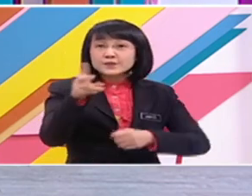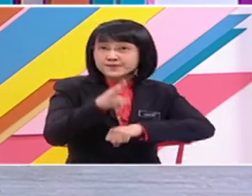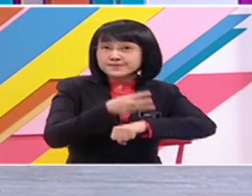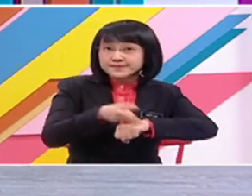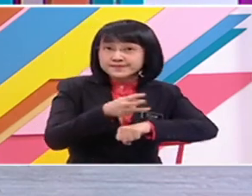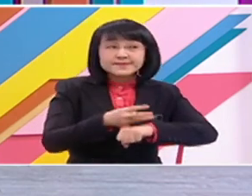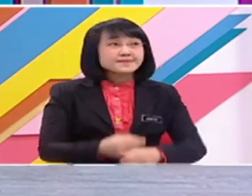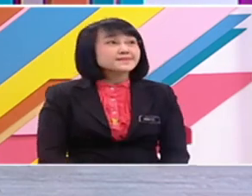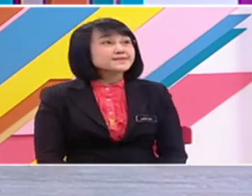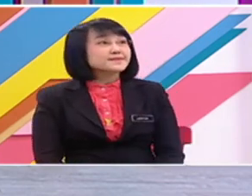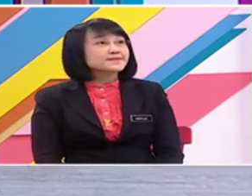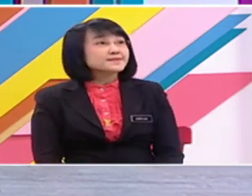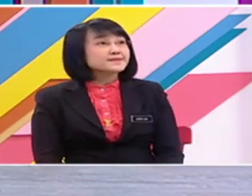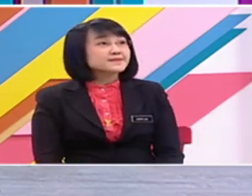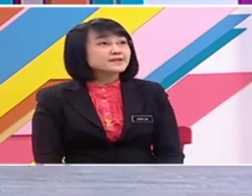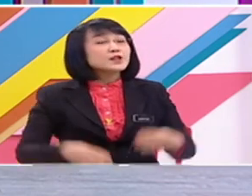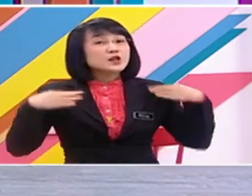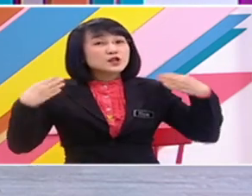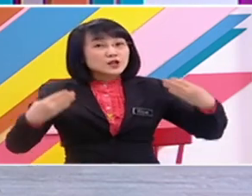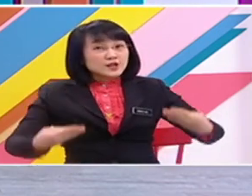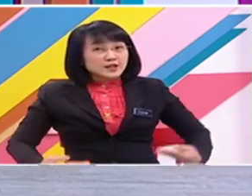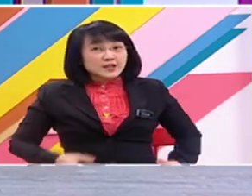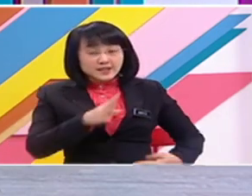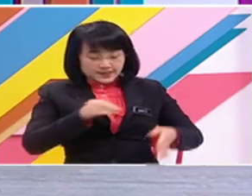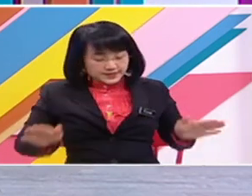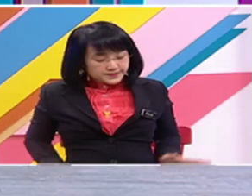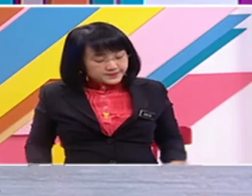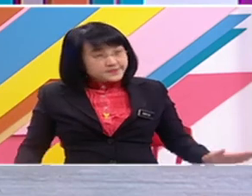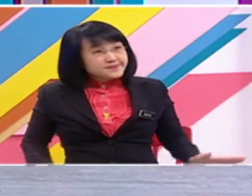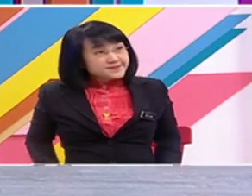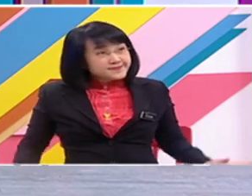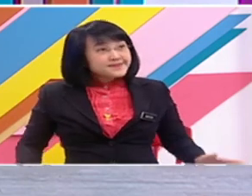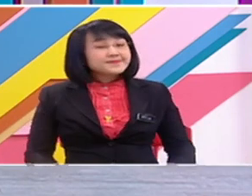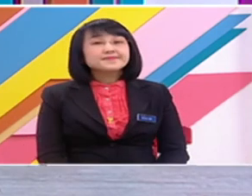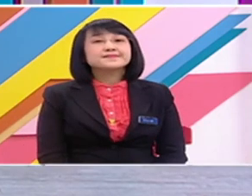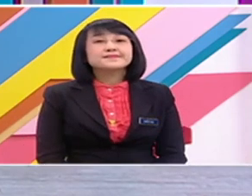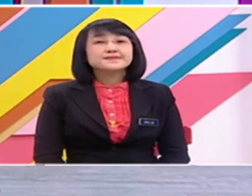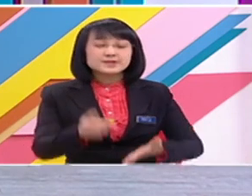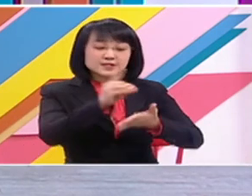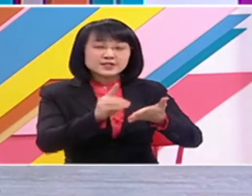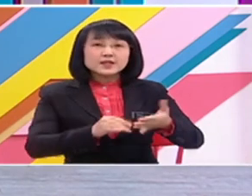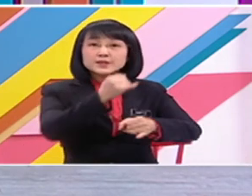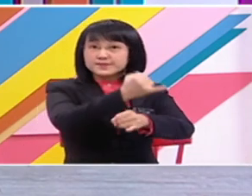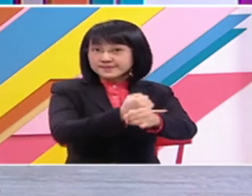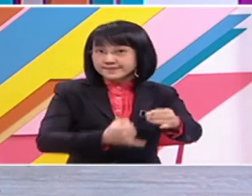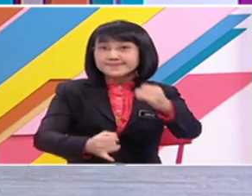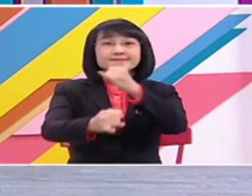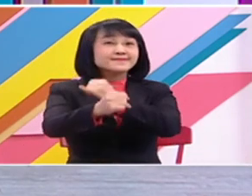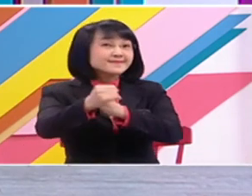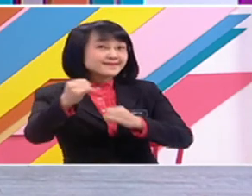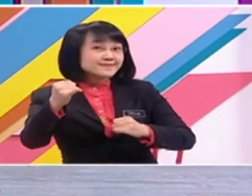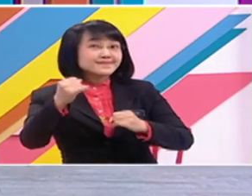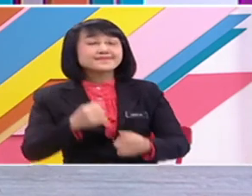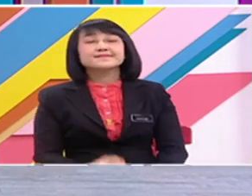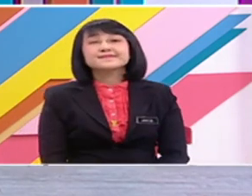actually a blouse and a skirt. Wow. But the design is baju kurung. I see. So